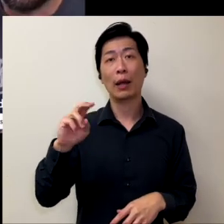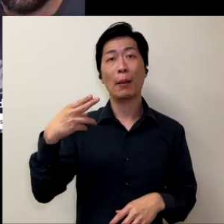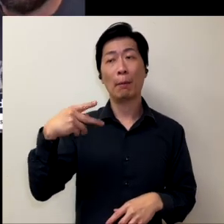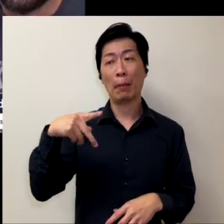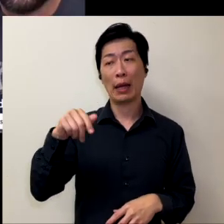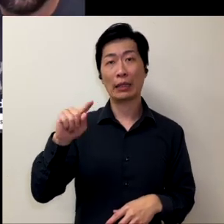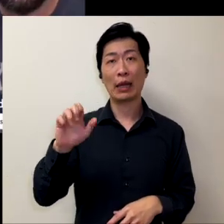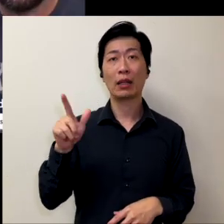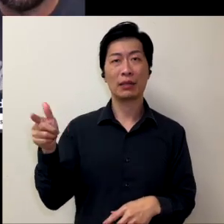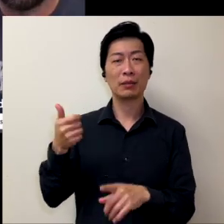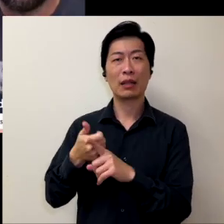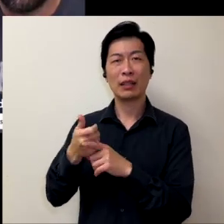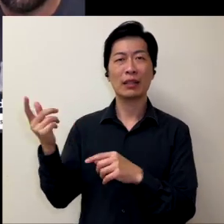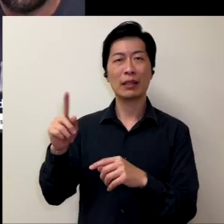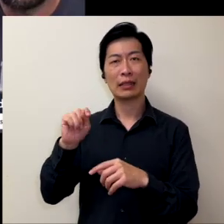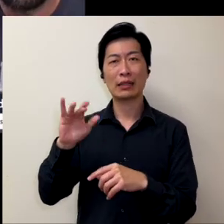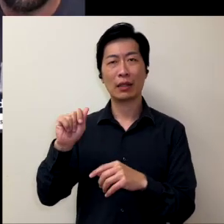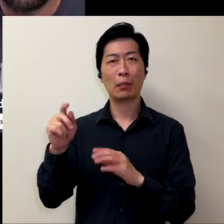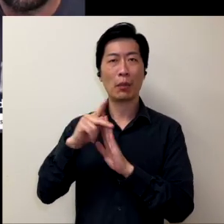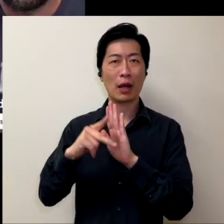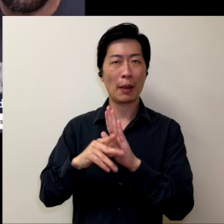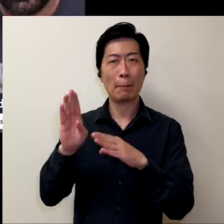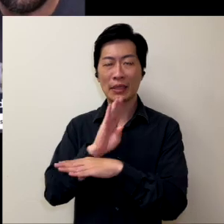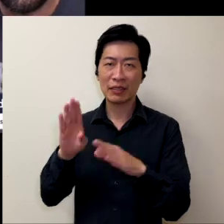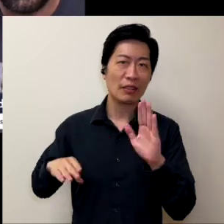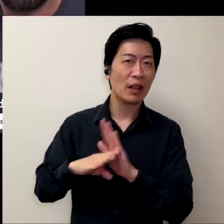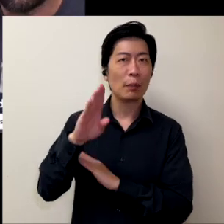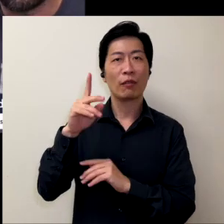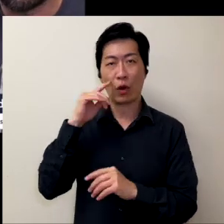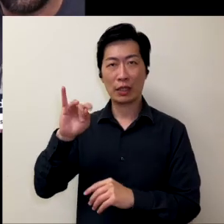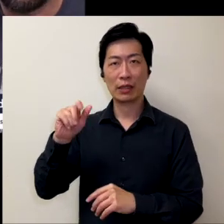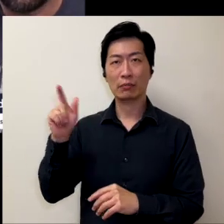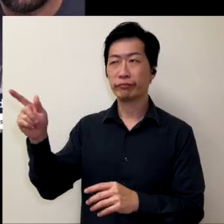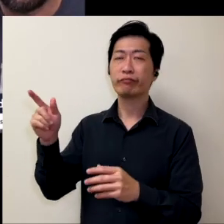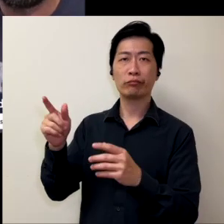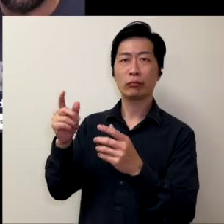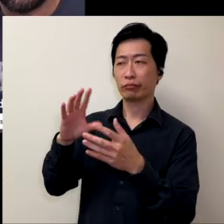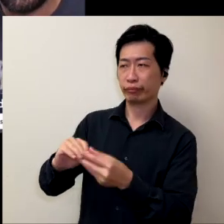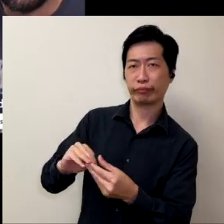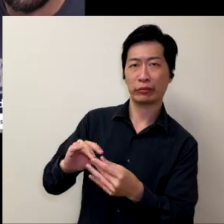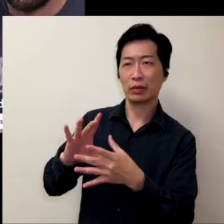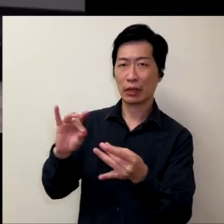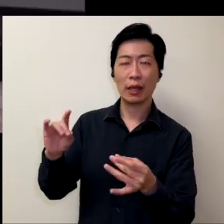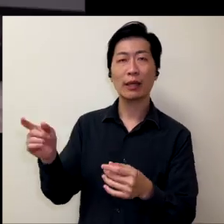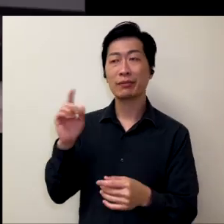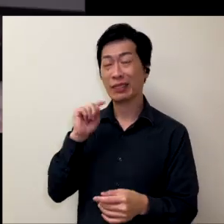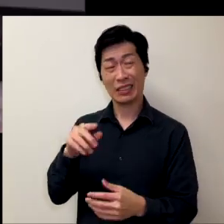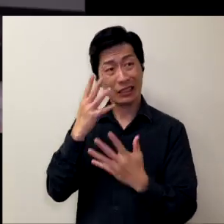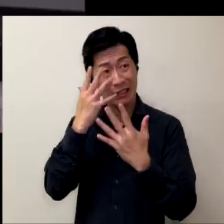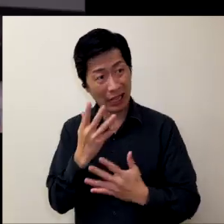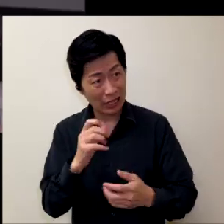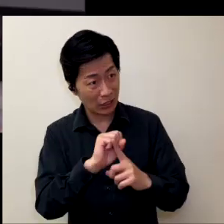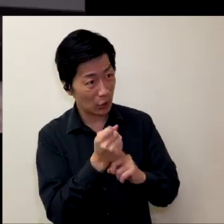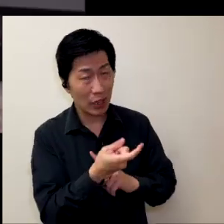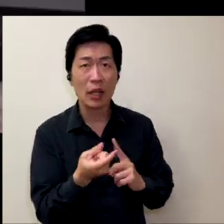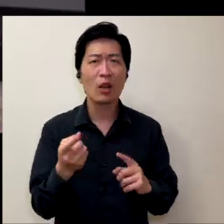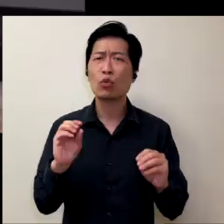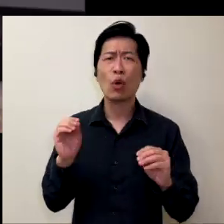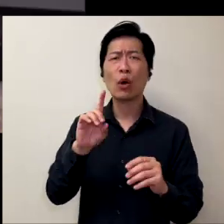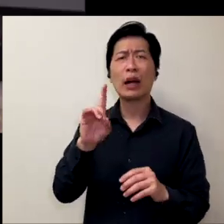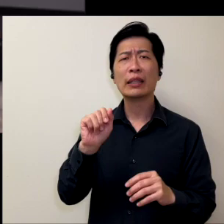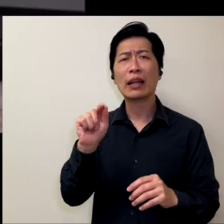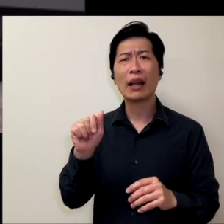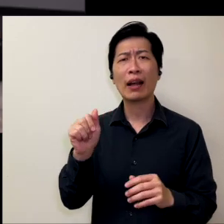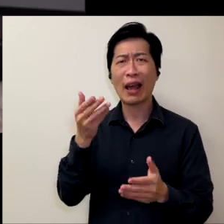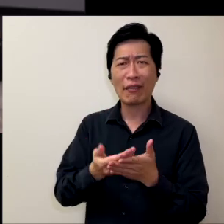is Rohan Patel. Rohan is part of the Tesla policy and business development team for Tesla. He made a statement where he said, in